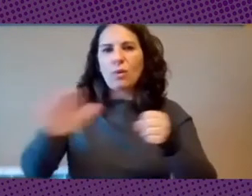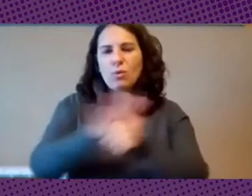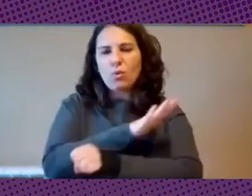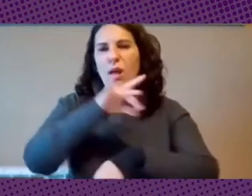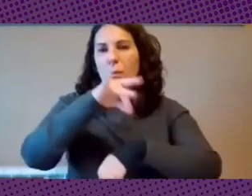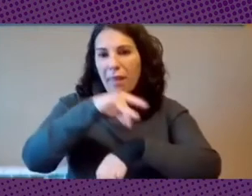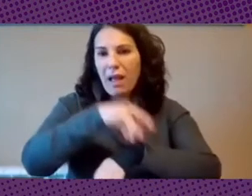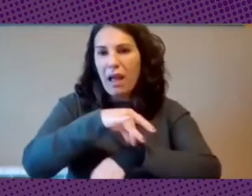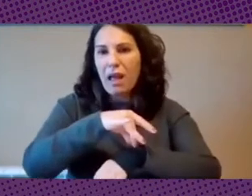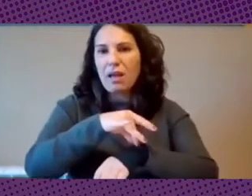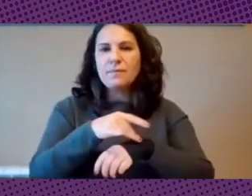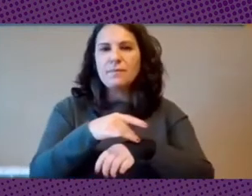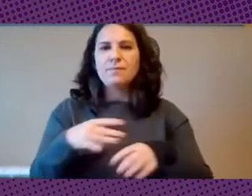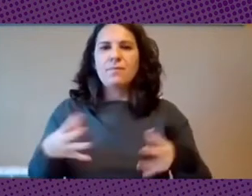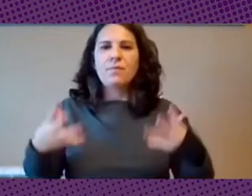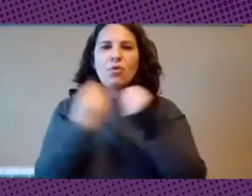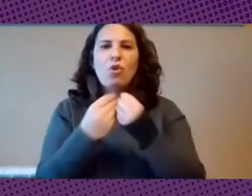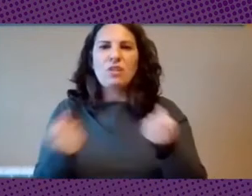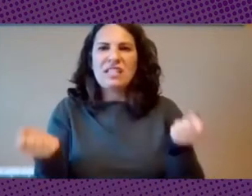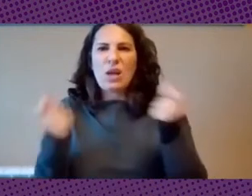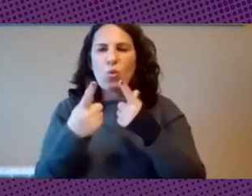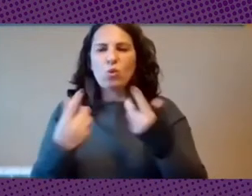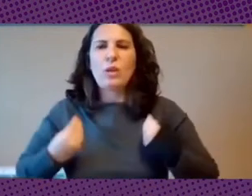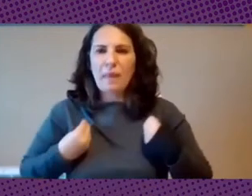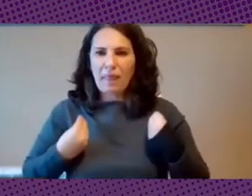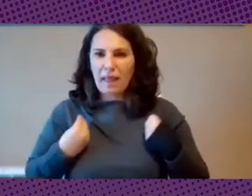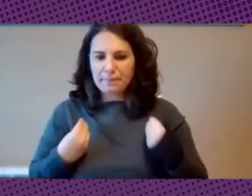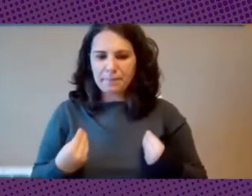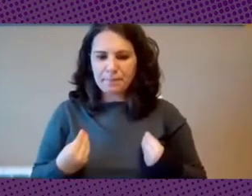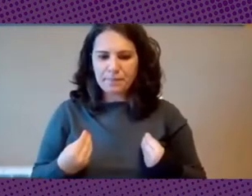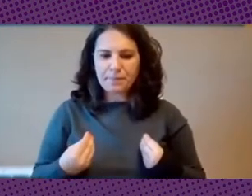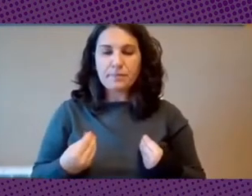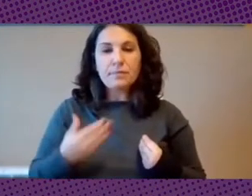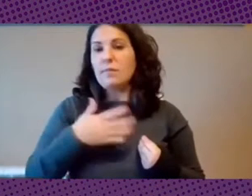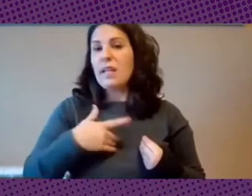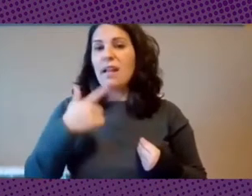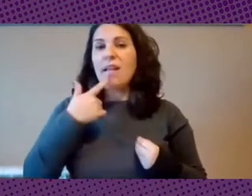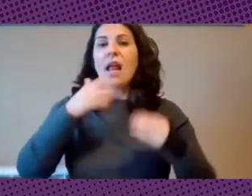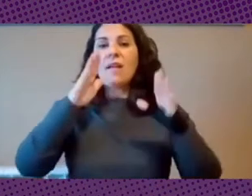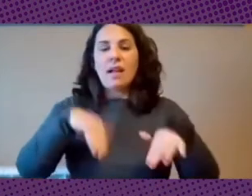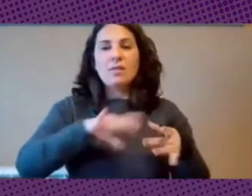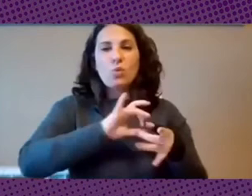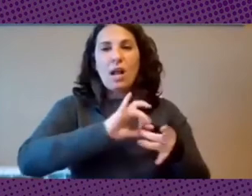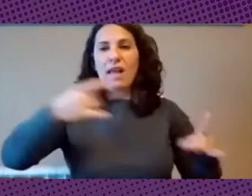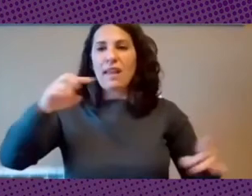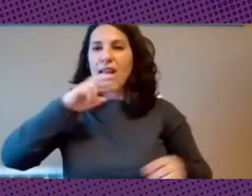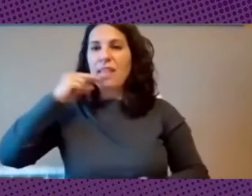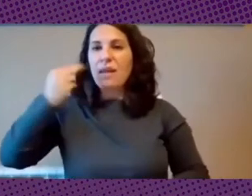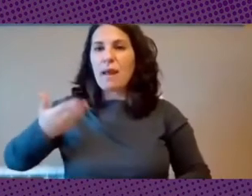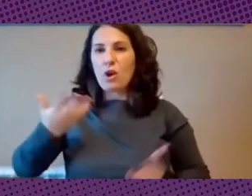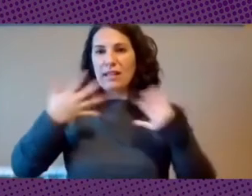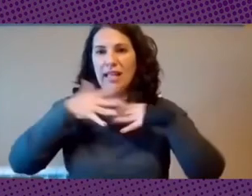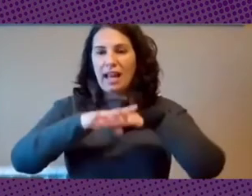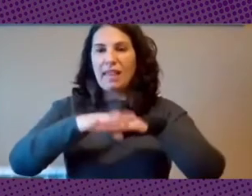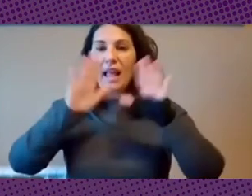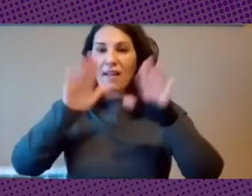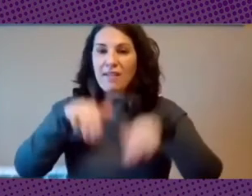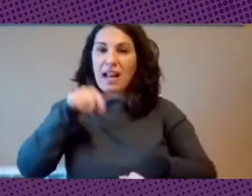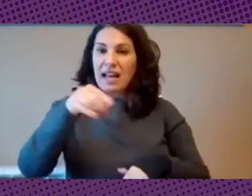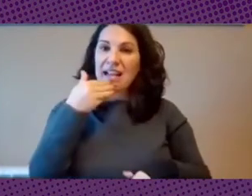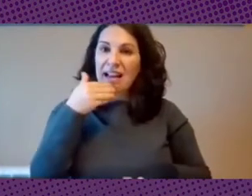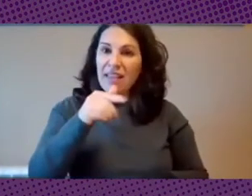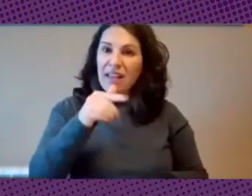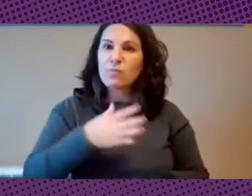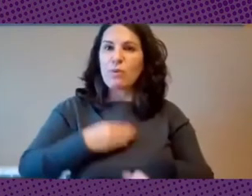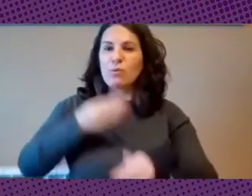creates an integrated value chain through which you can access private health and through which you can you